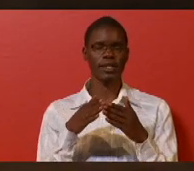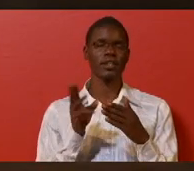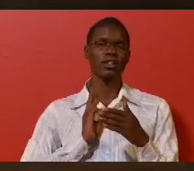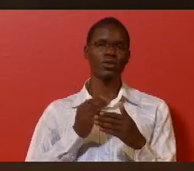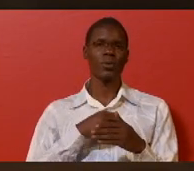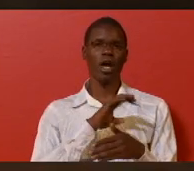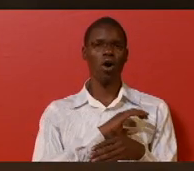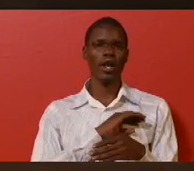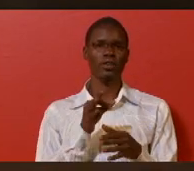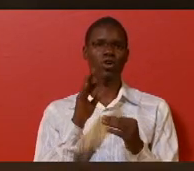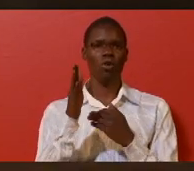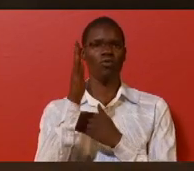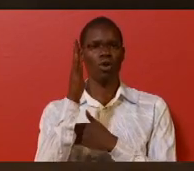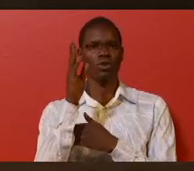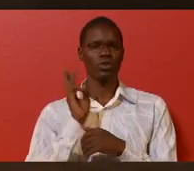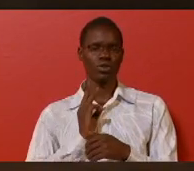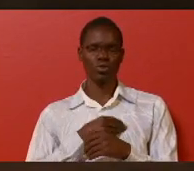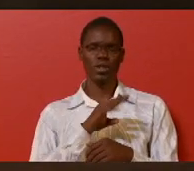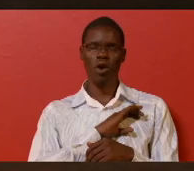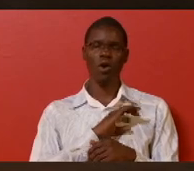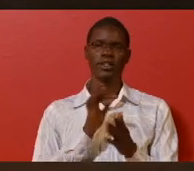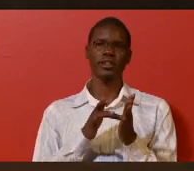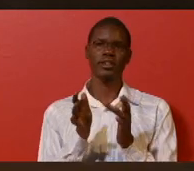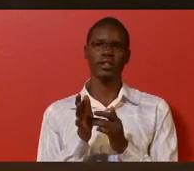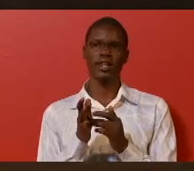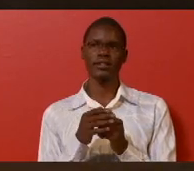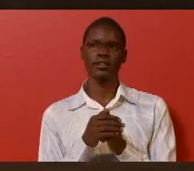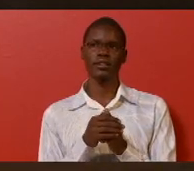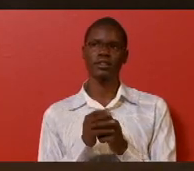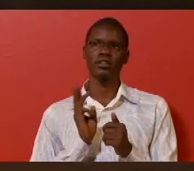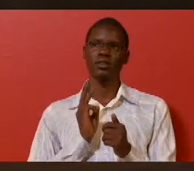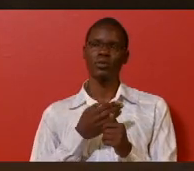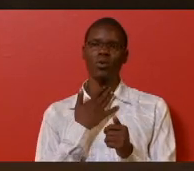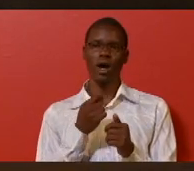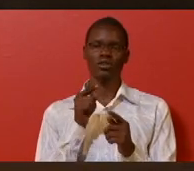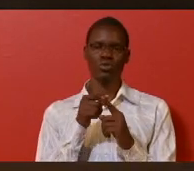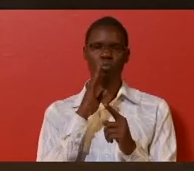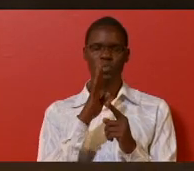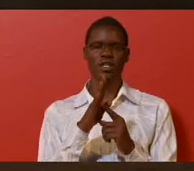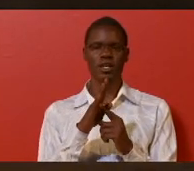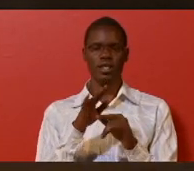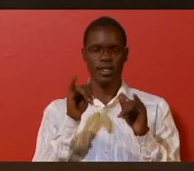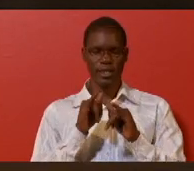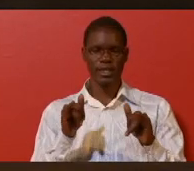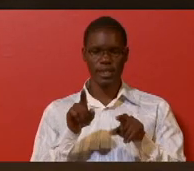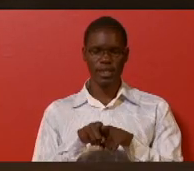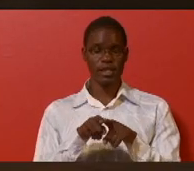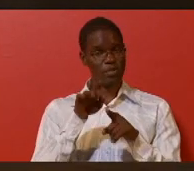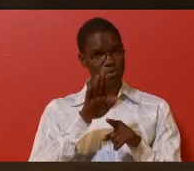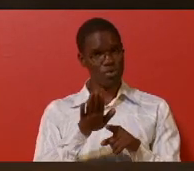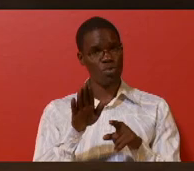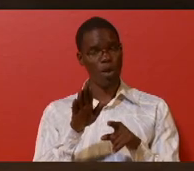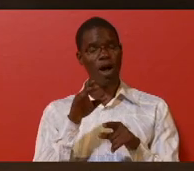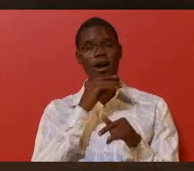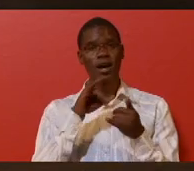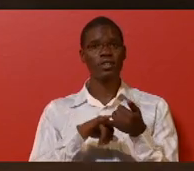God. We belong to Jesus. Amen? Amen. We belong to Jesus. We want to be pure. And your husband and your wife, God